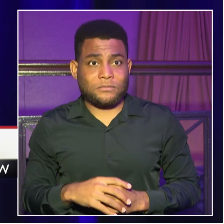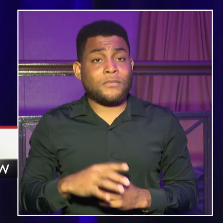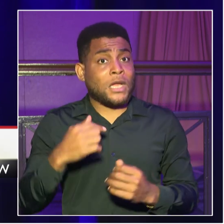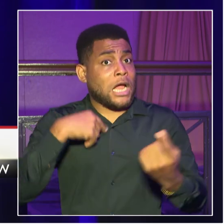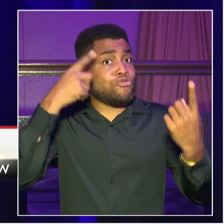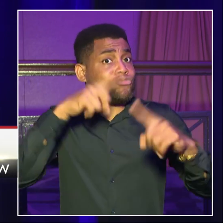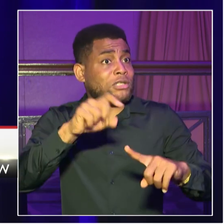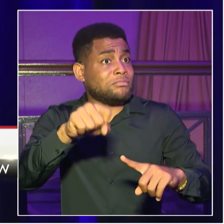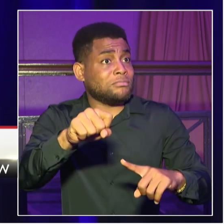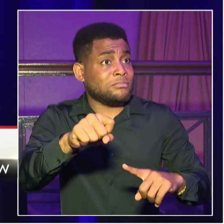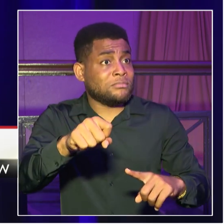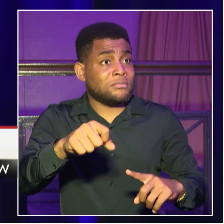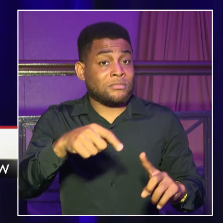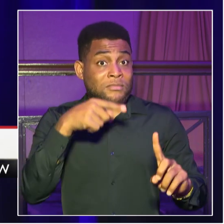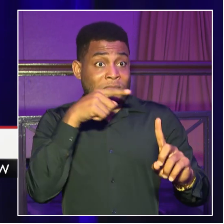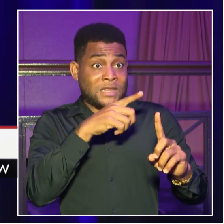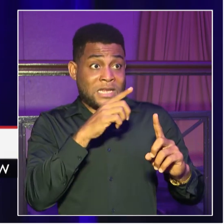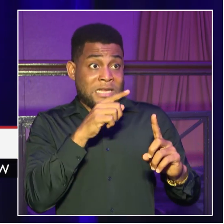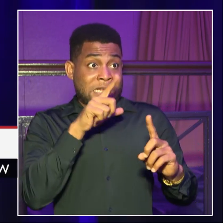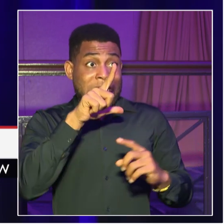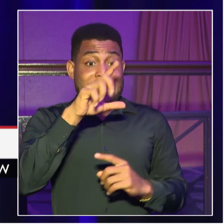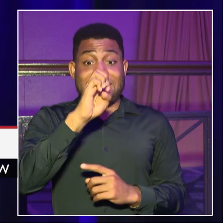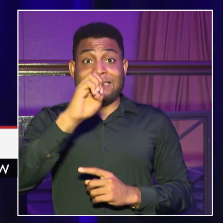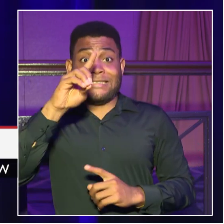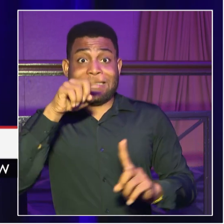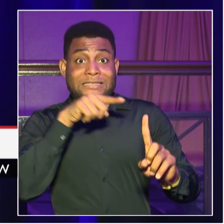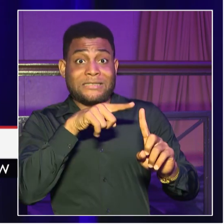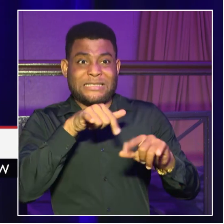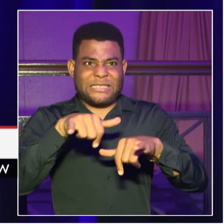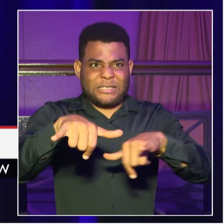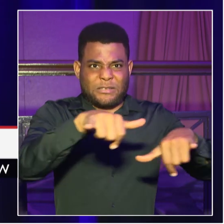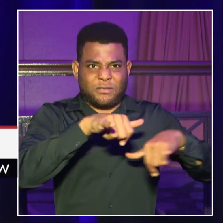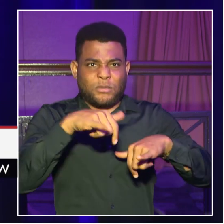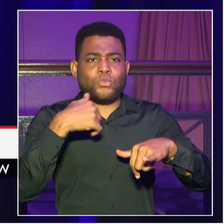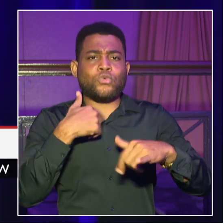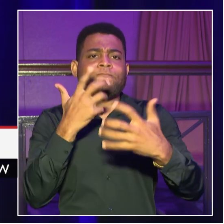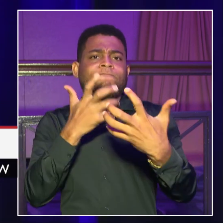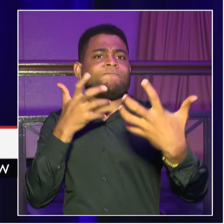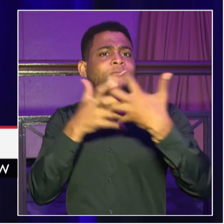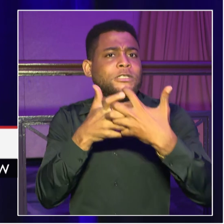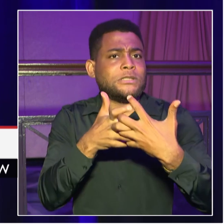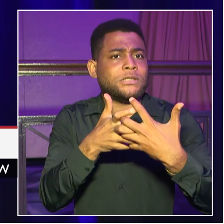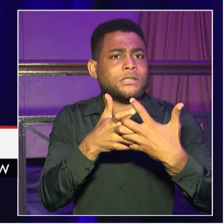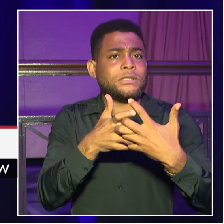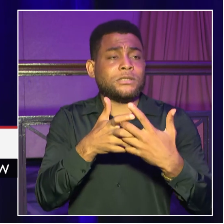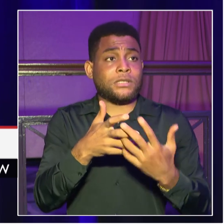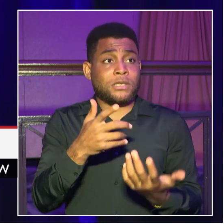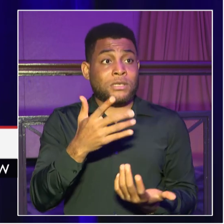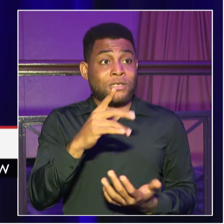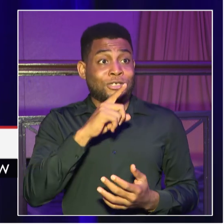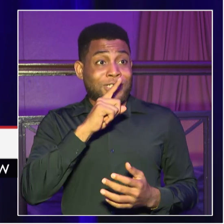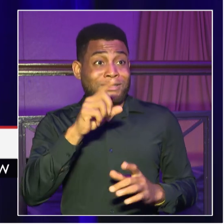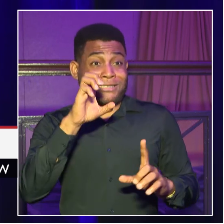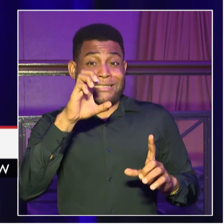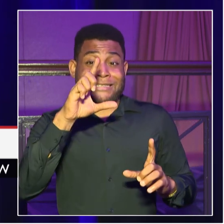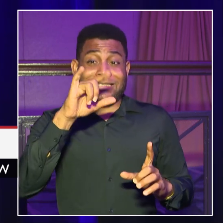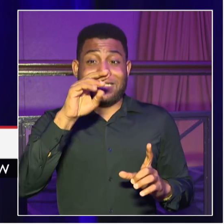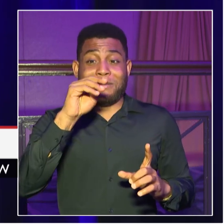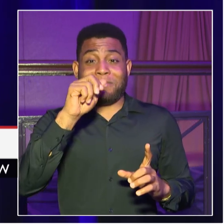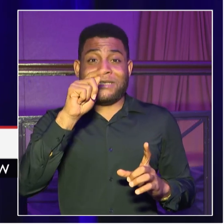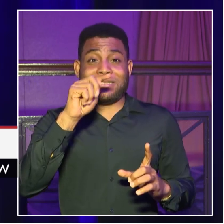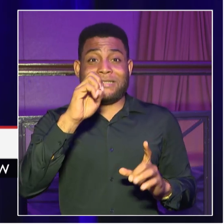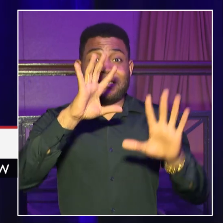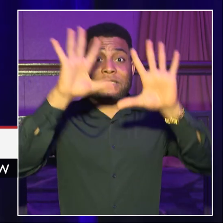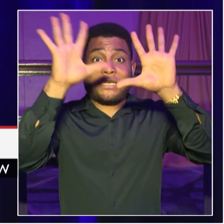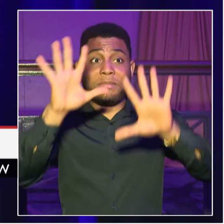climate change goals that we have established as a city. Not only for our individual behavior, to support